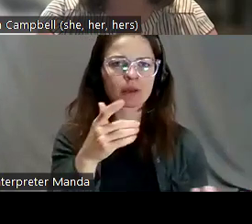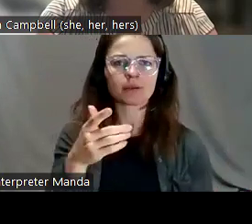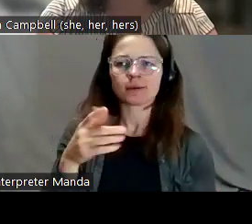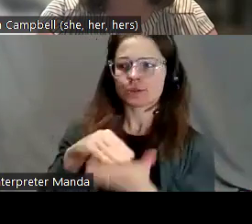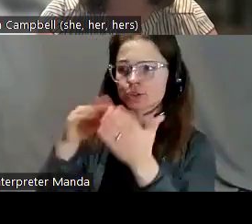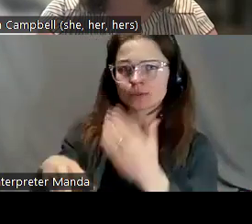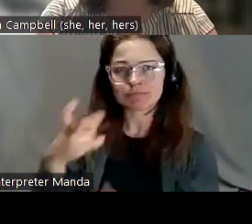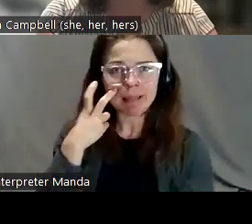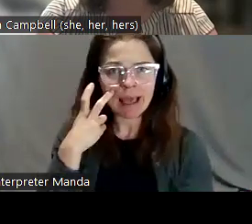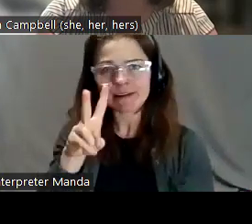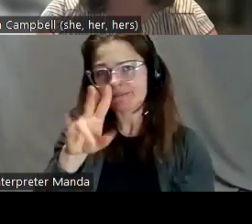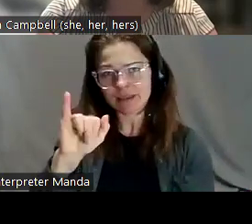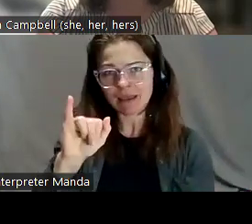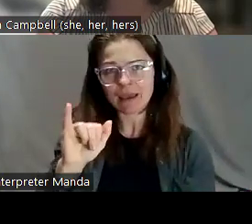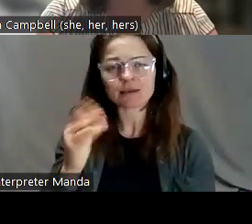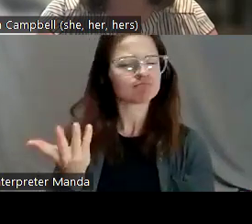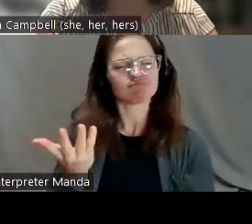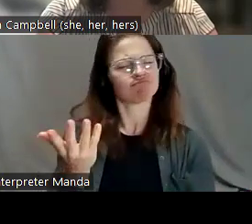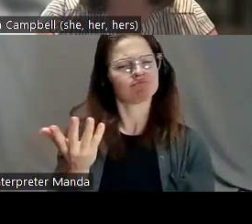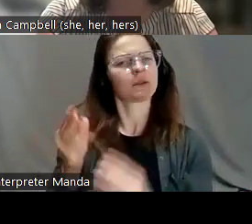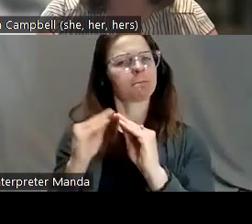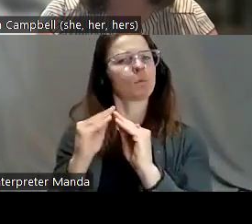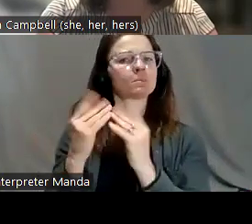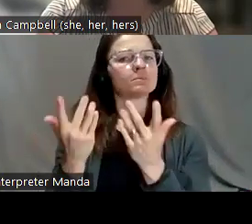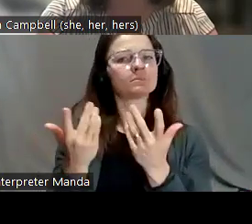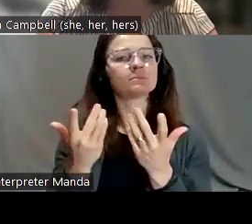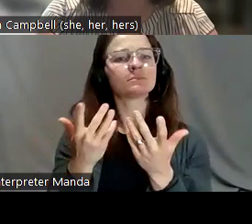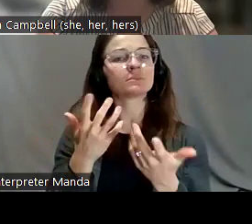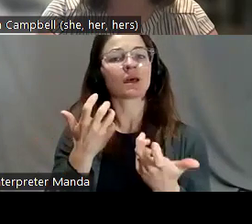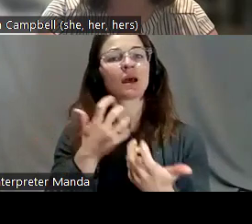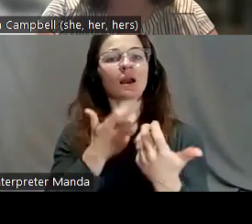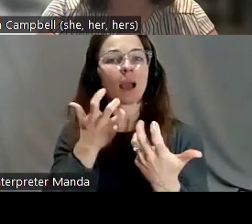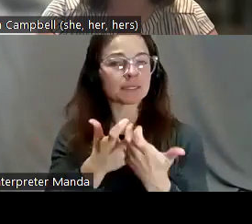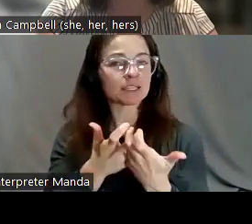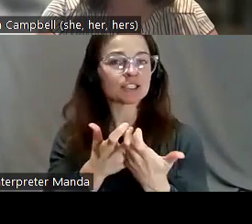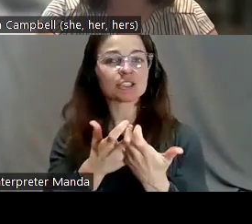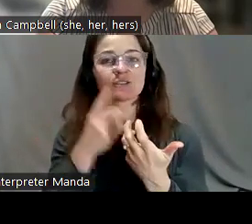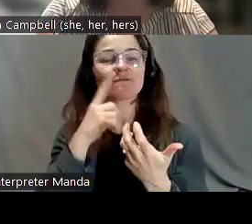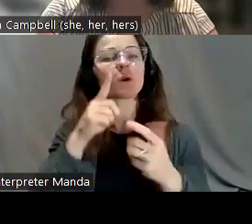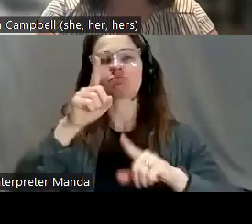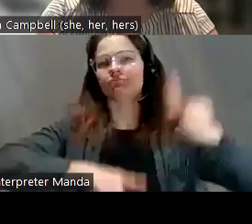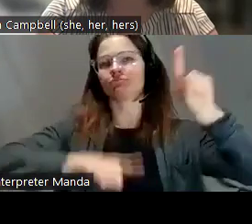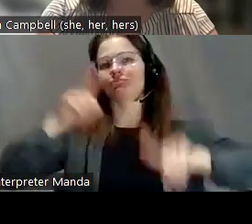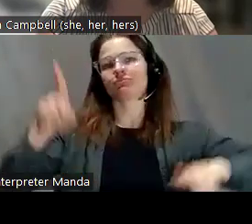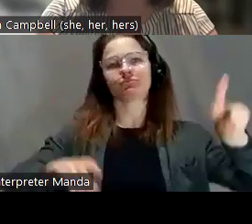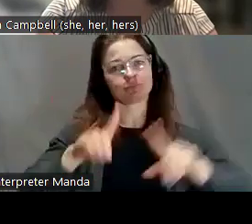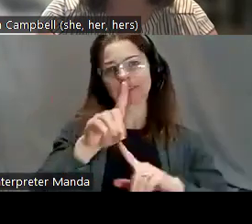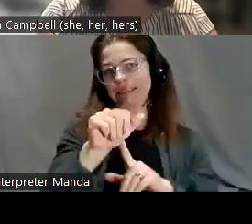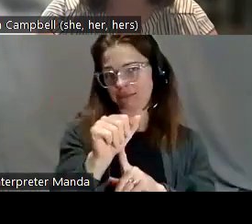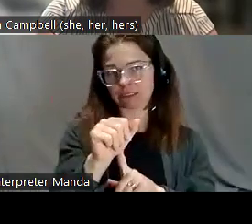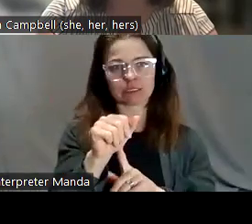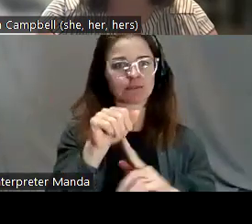and visual impact. We have accommodations that can entitle students with various types of impact to have access